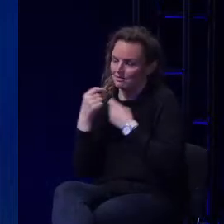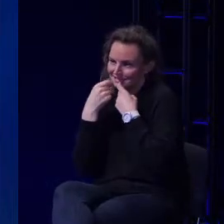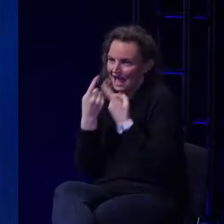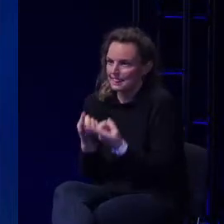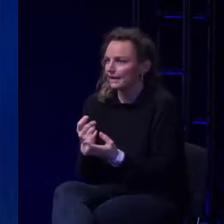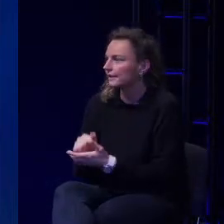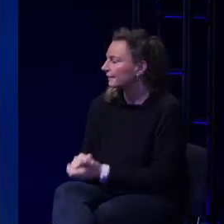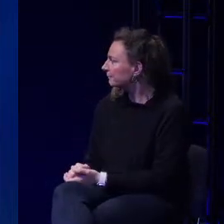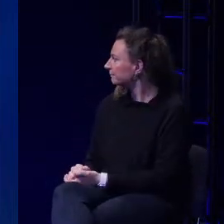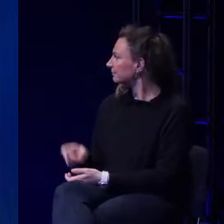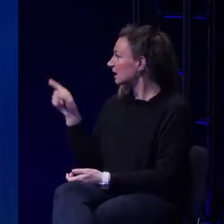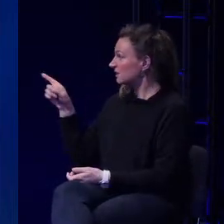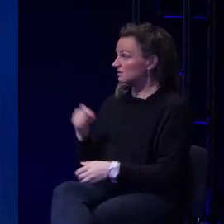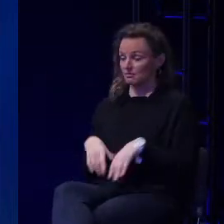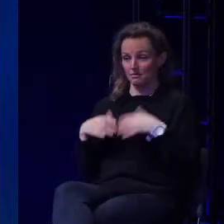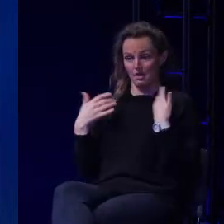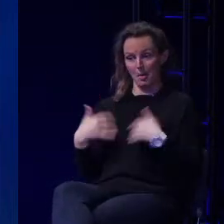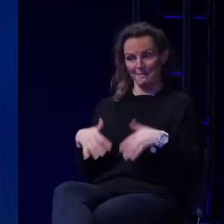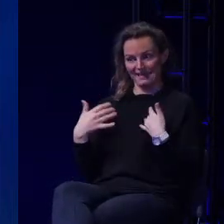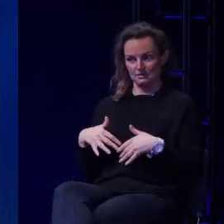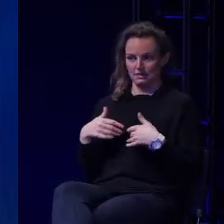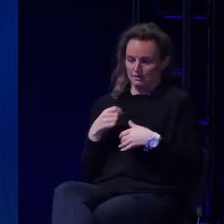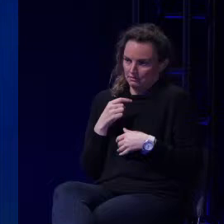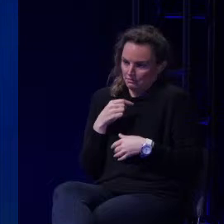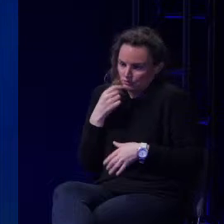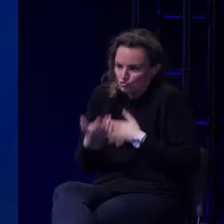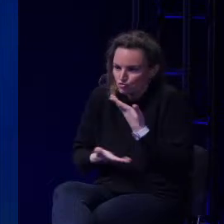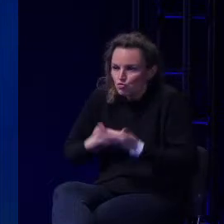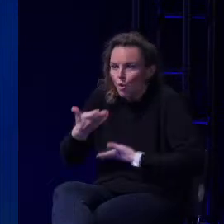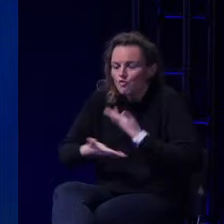It's amazing storytelling because, and I never